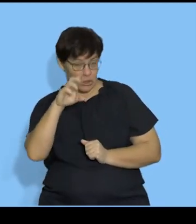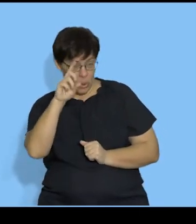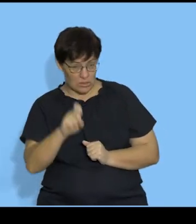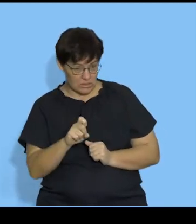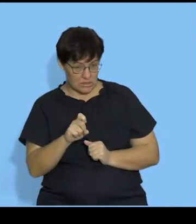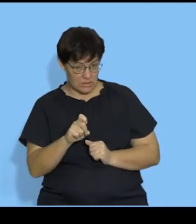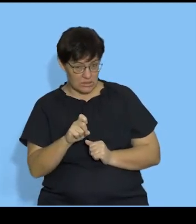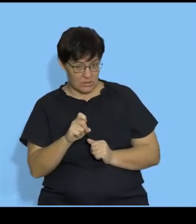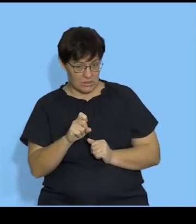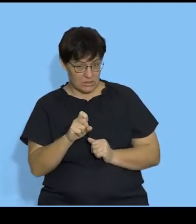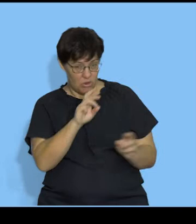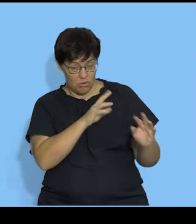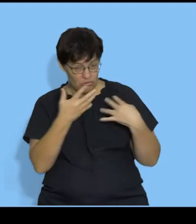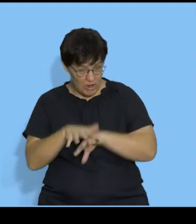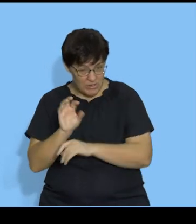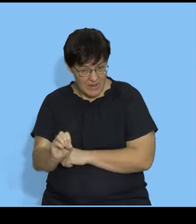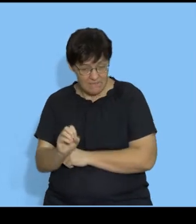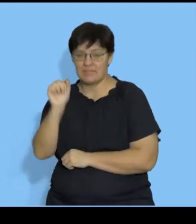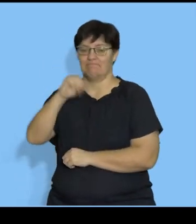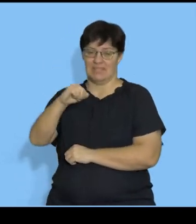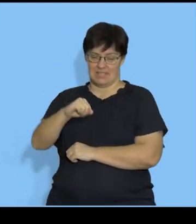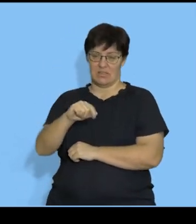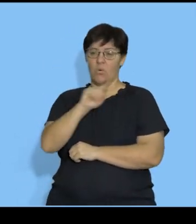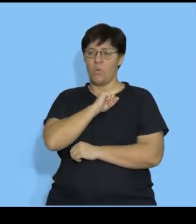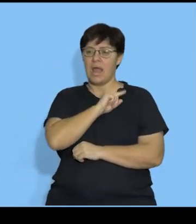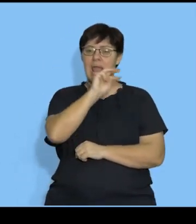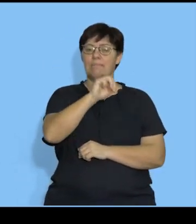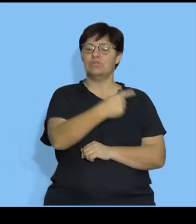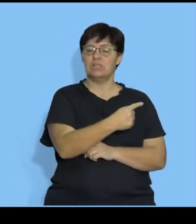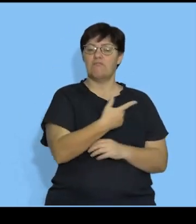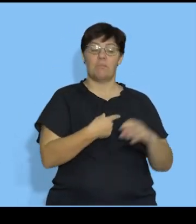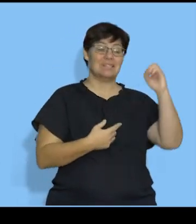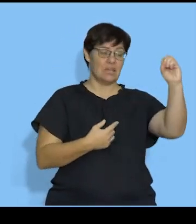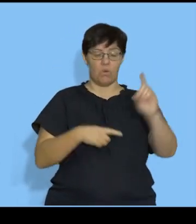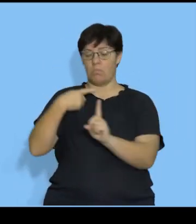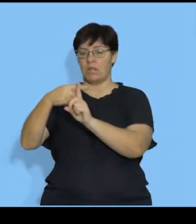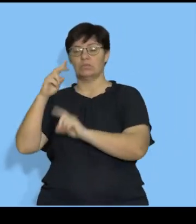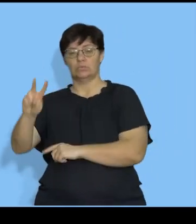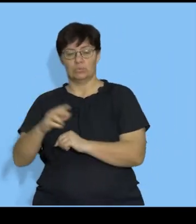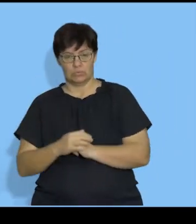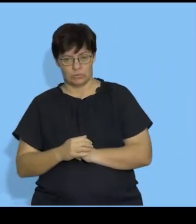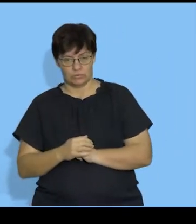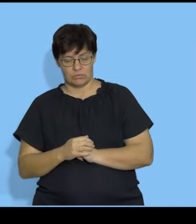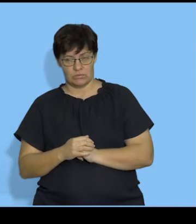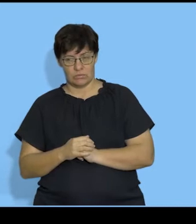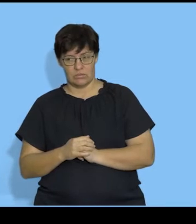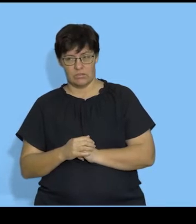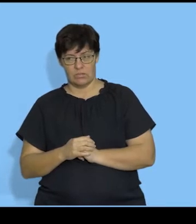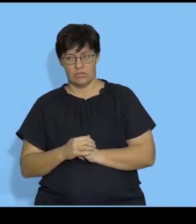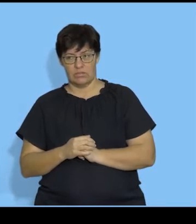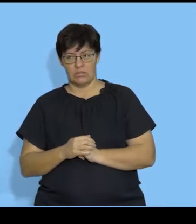Indeed, because magnesium from 0 to +2, magnesium underwent what you